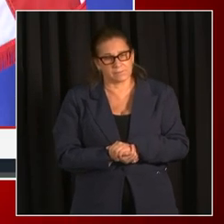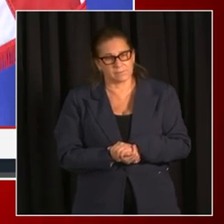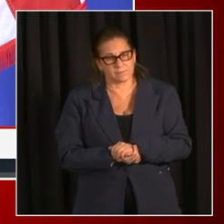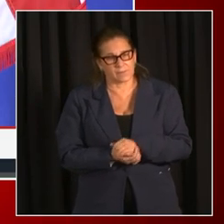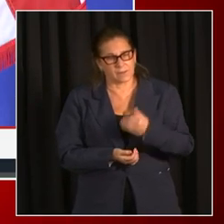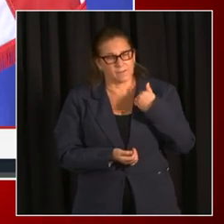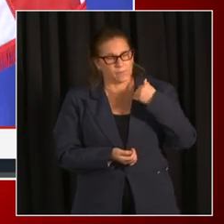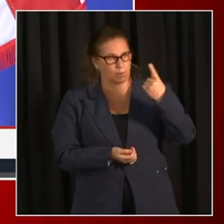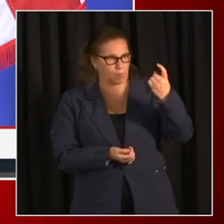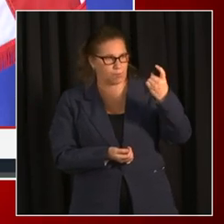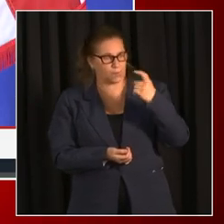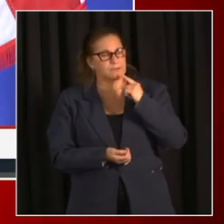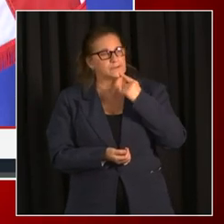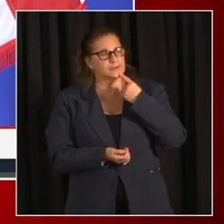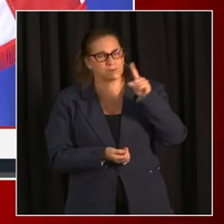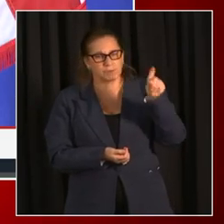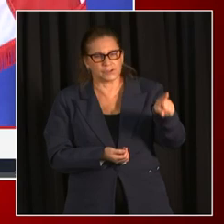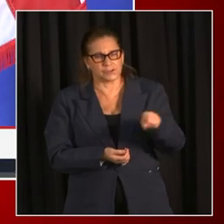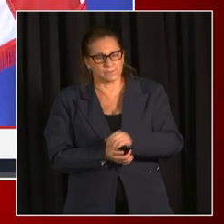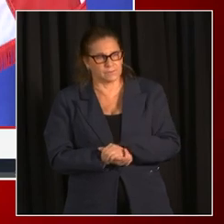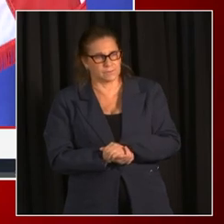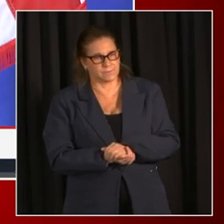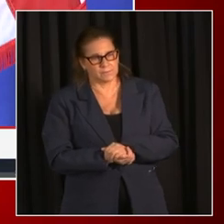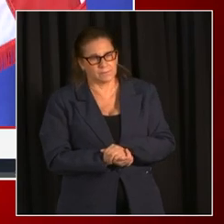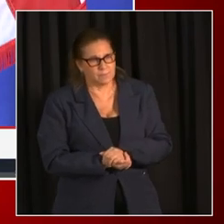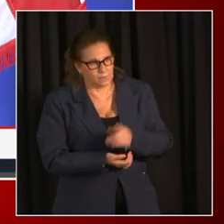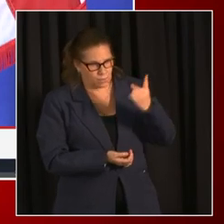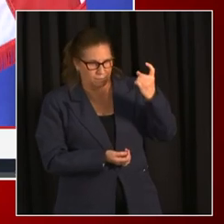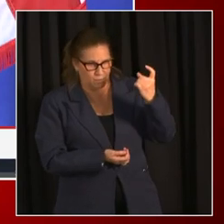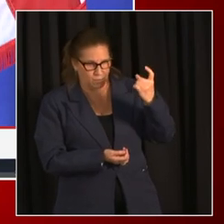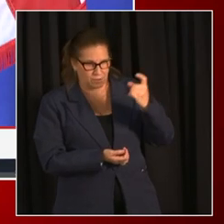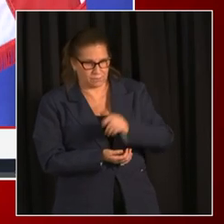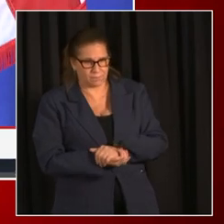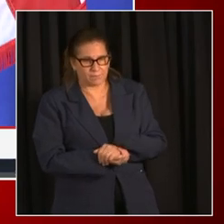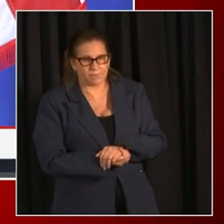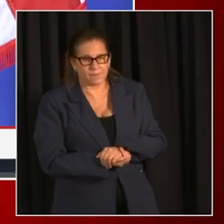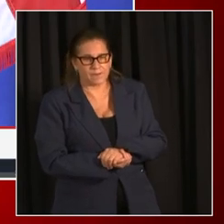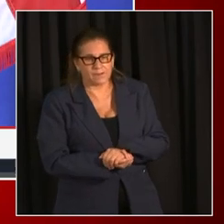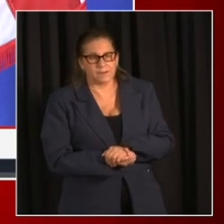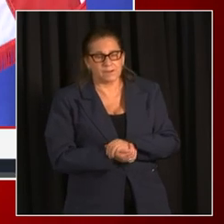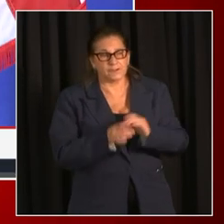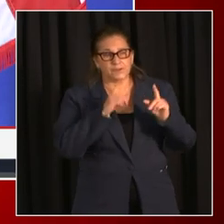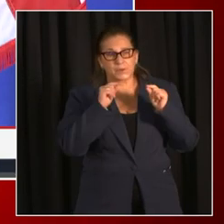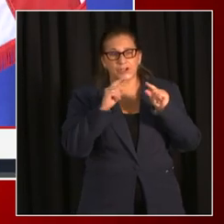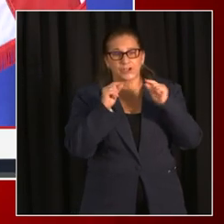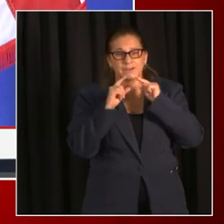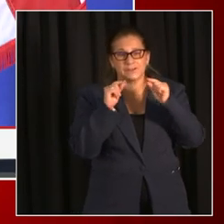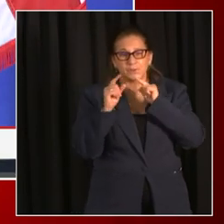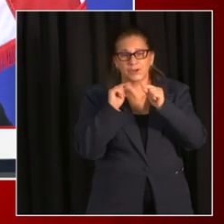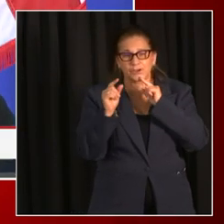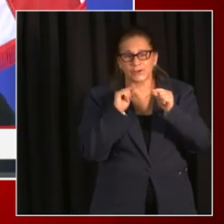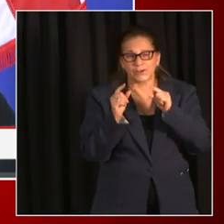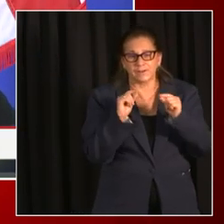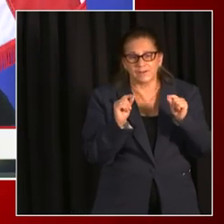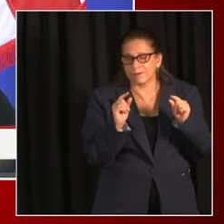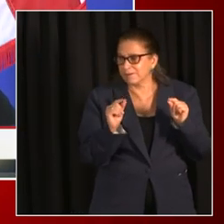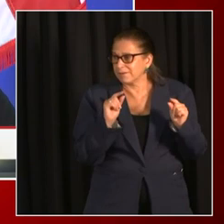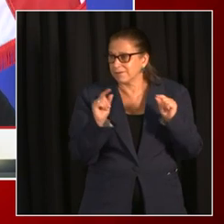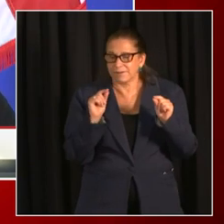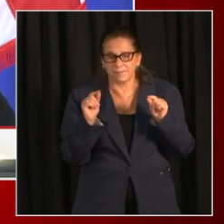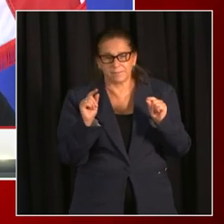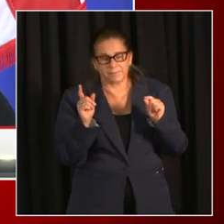But I have one more serious question, and that is on Twitter. There's a fire over the Office of